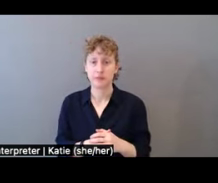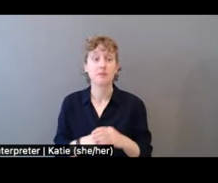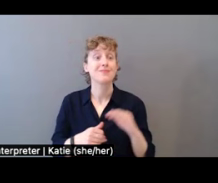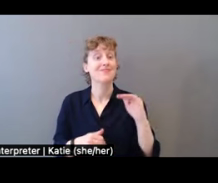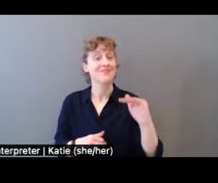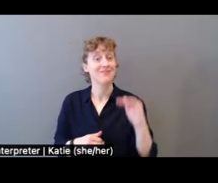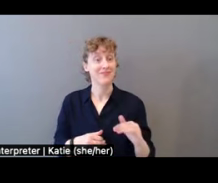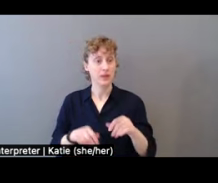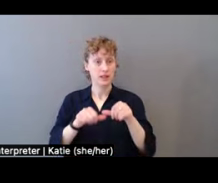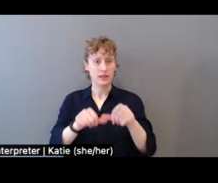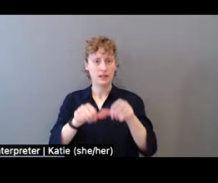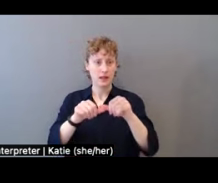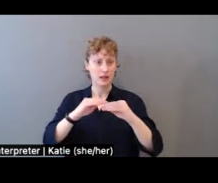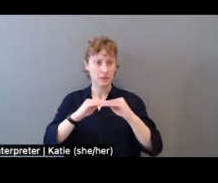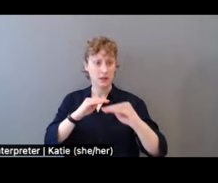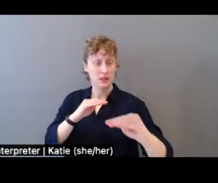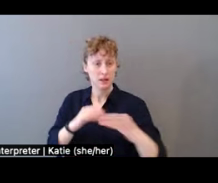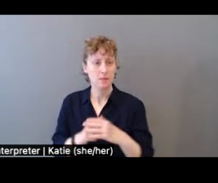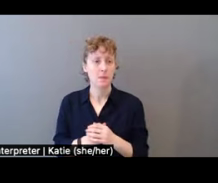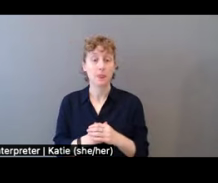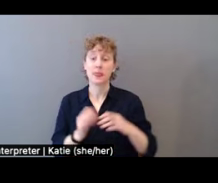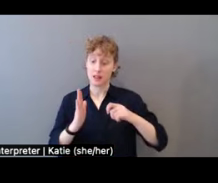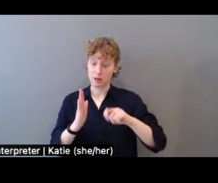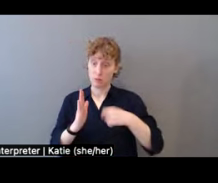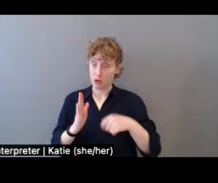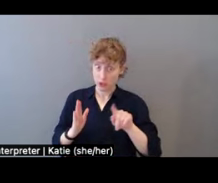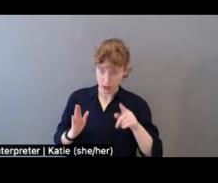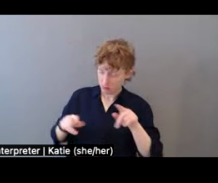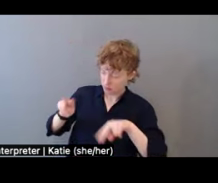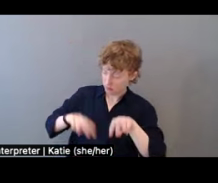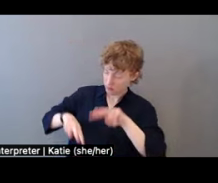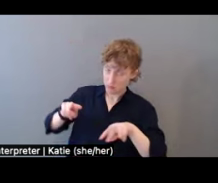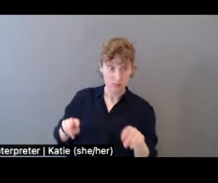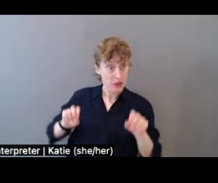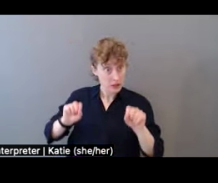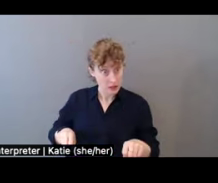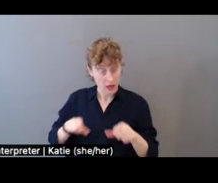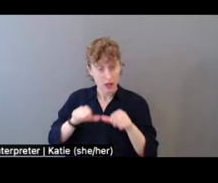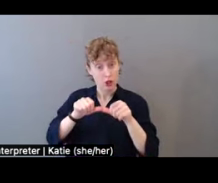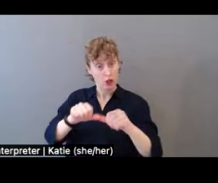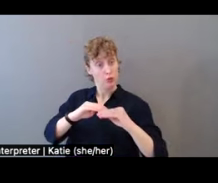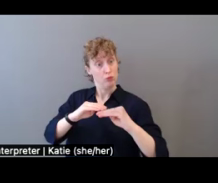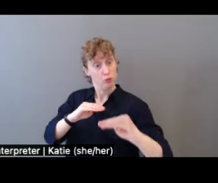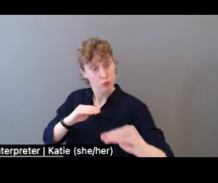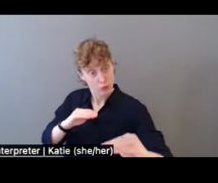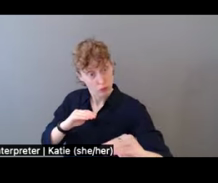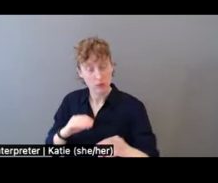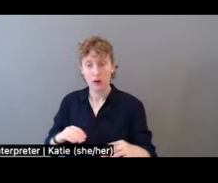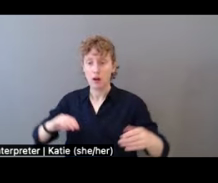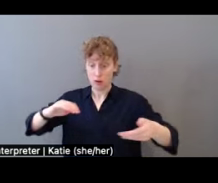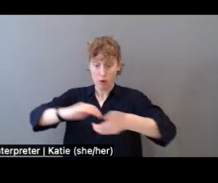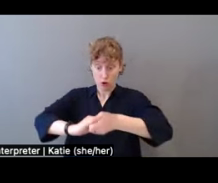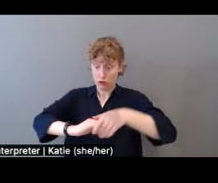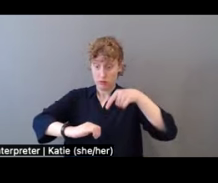sustainability, so the continuity of the project, but also of the partnership after the grant period. So these are really the 4